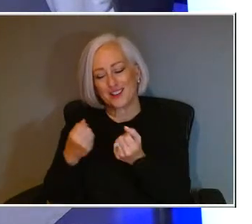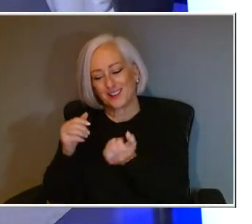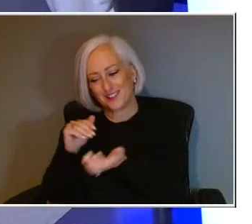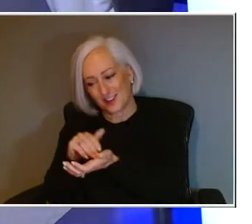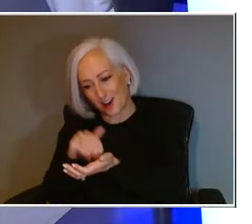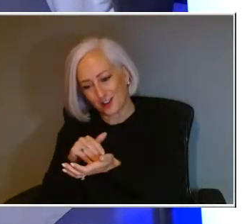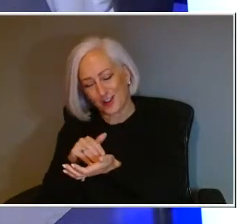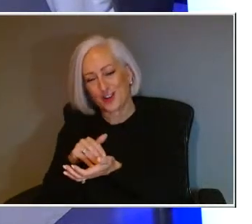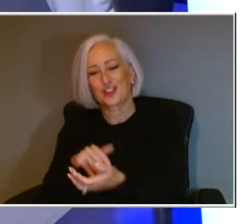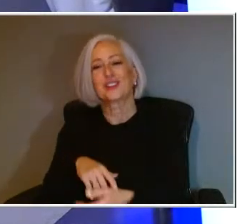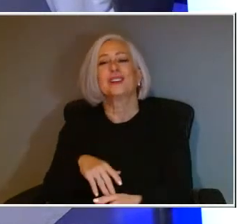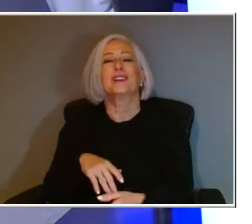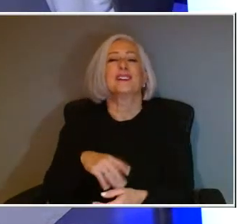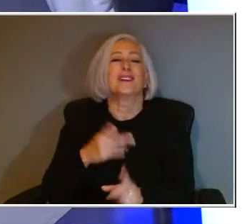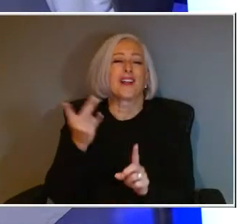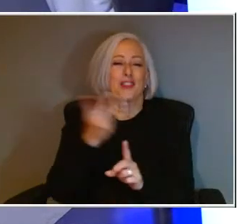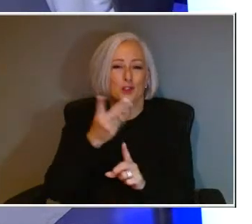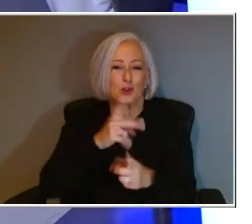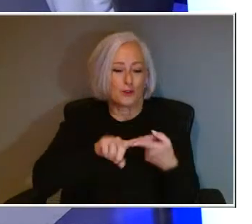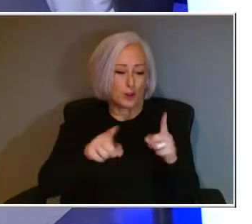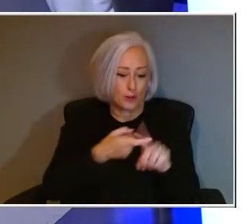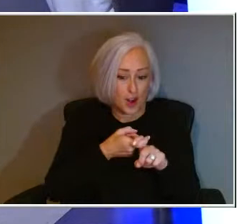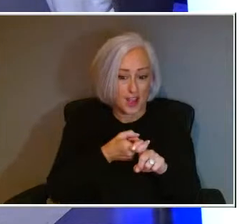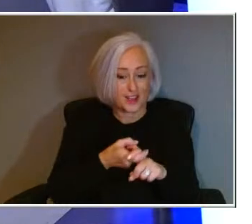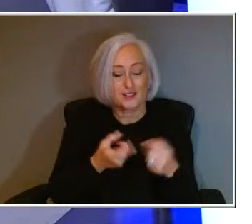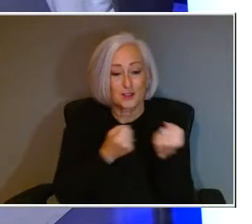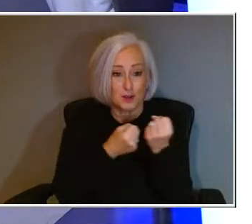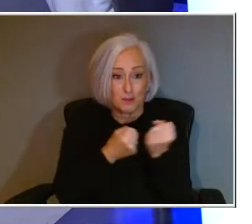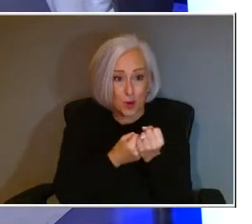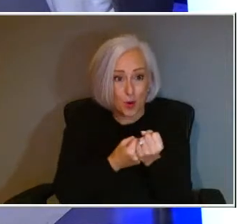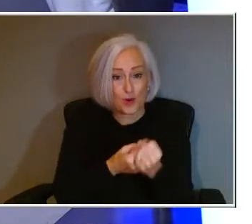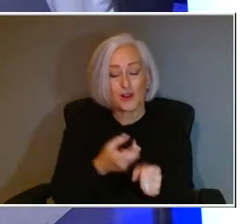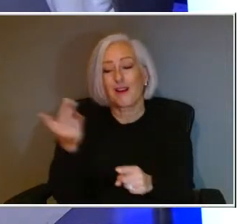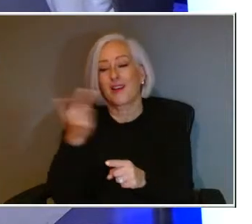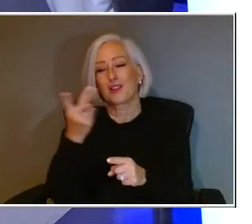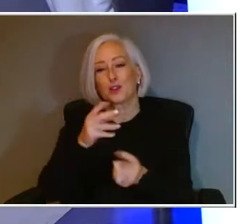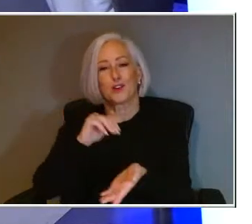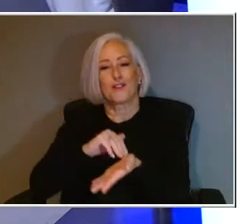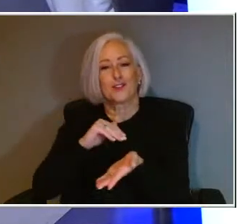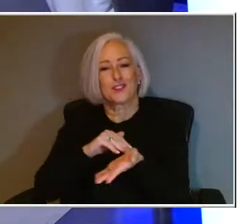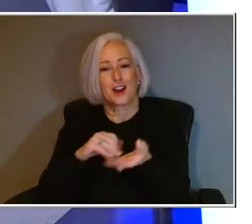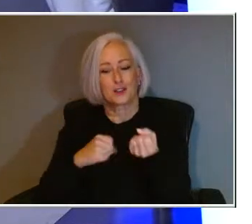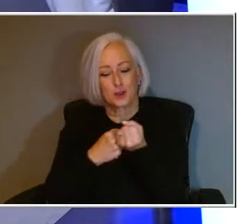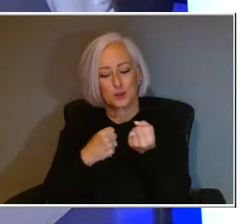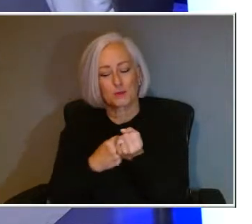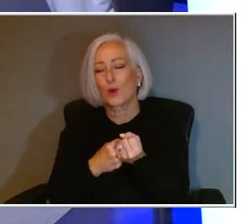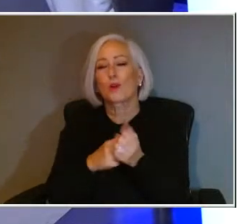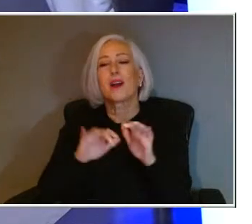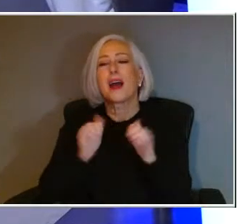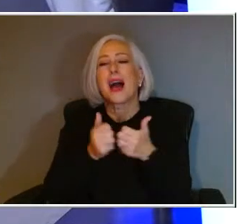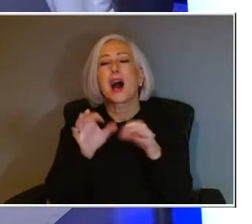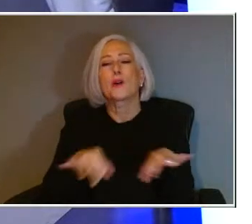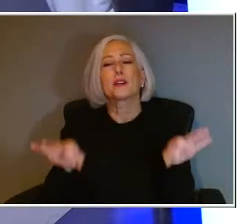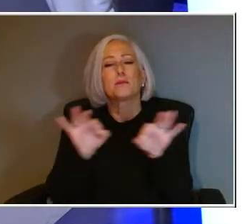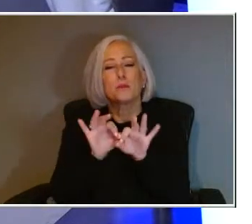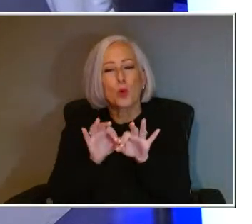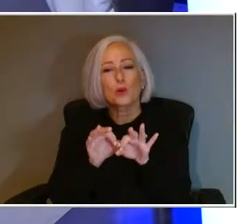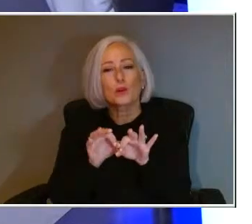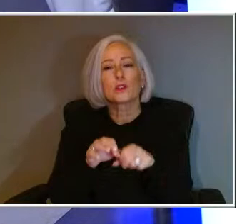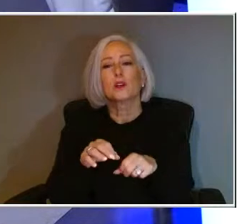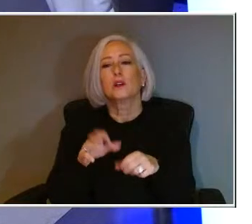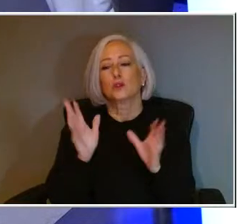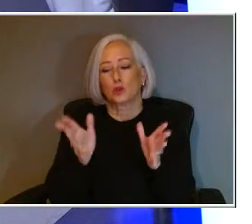know Dr. Kasi was a support as a physician and a friend, but what was that like, and how important, if you were speaking to people who are friends with somebody